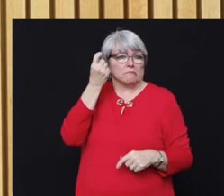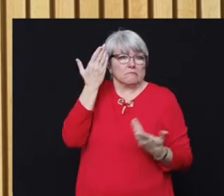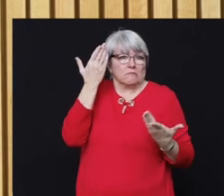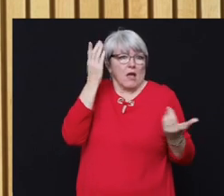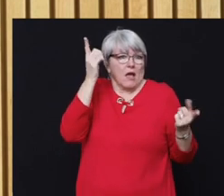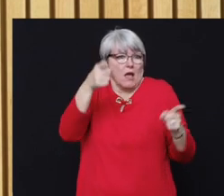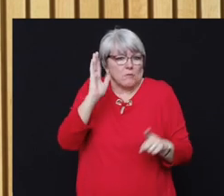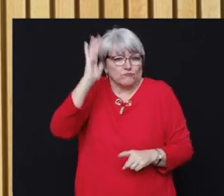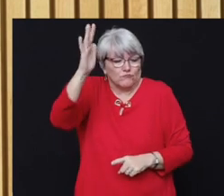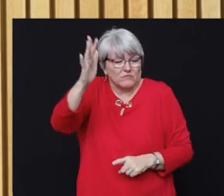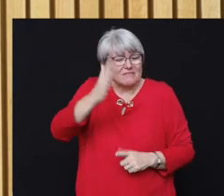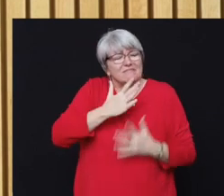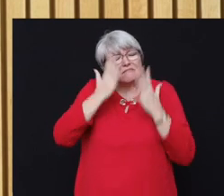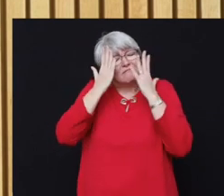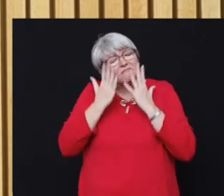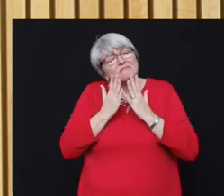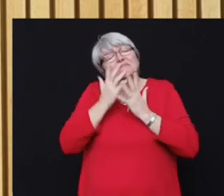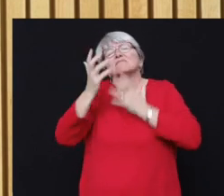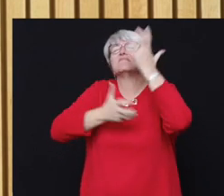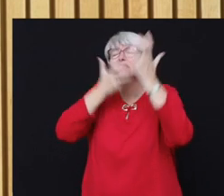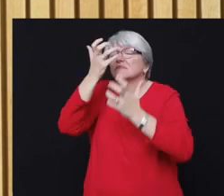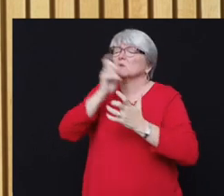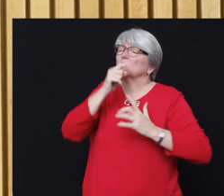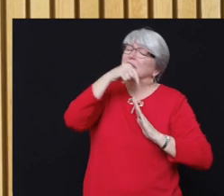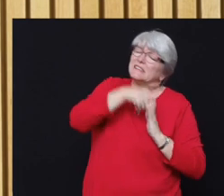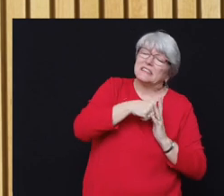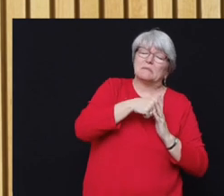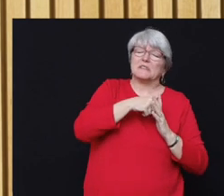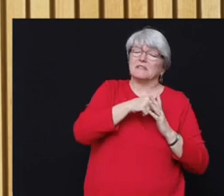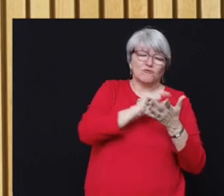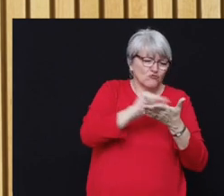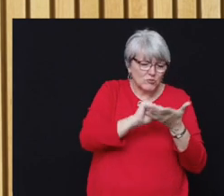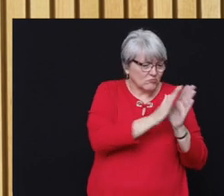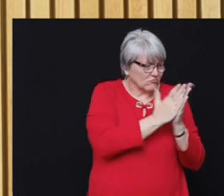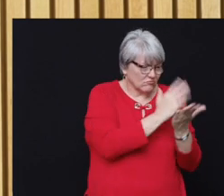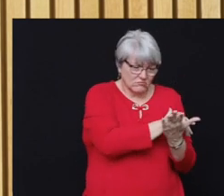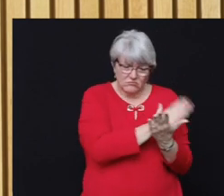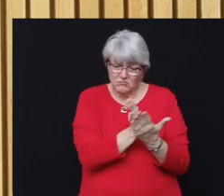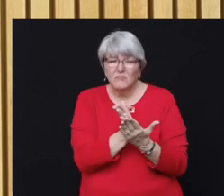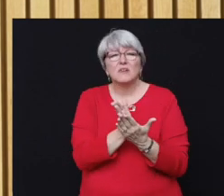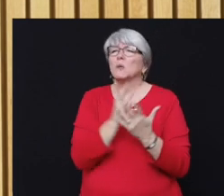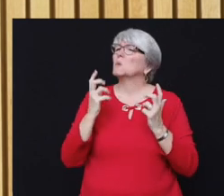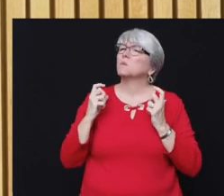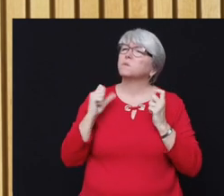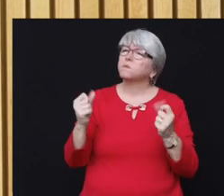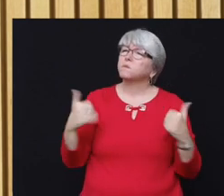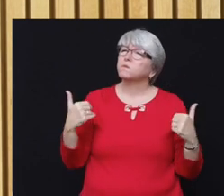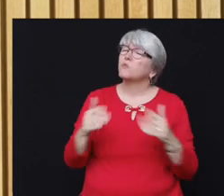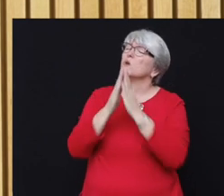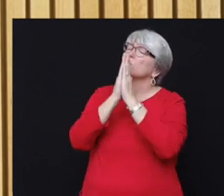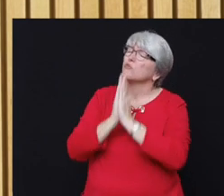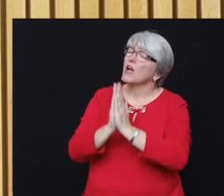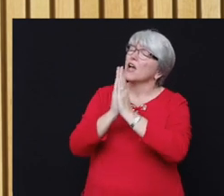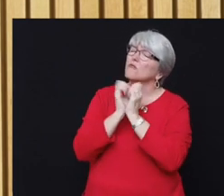Guys, lament is something that is so deeply woven throughout Scripture, and it's powerful, especially when we pray these